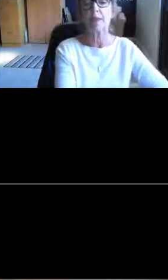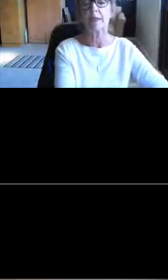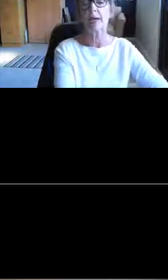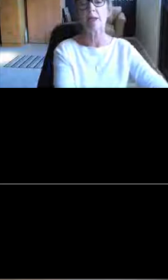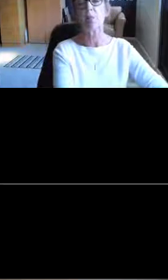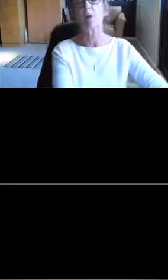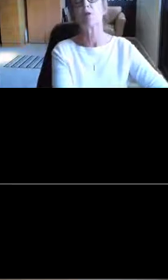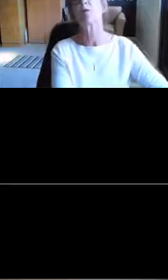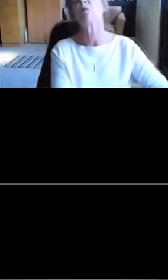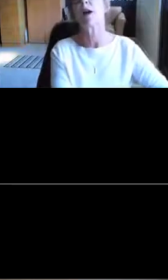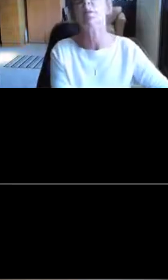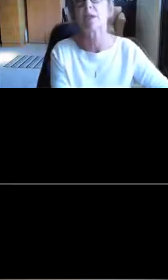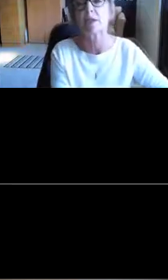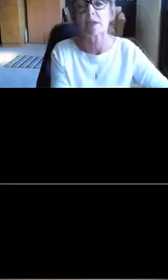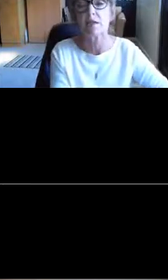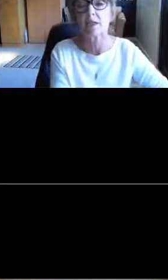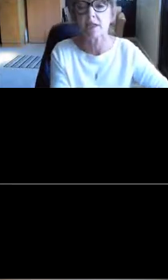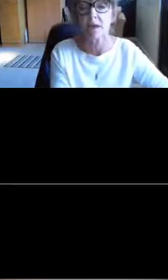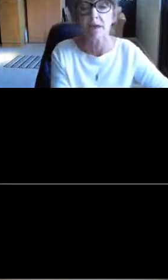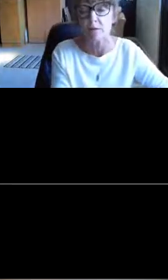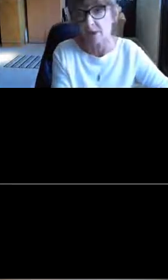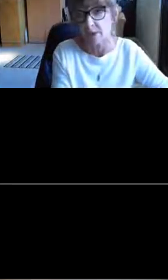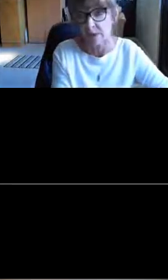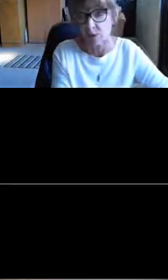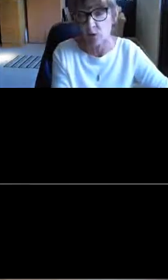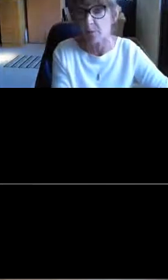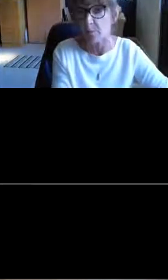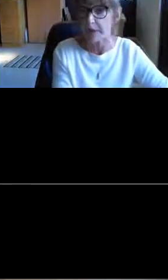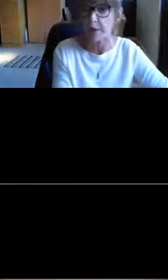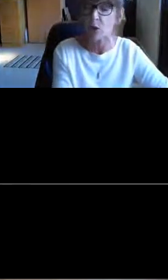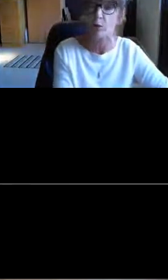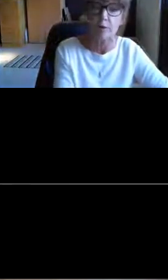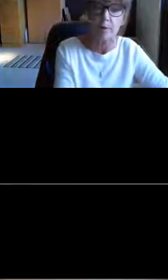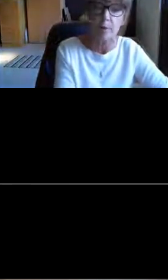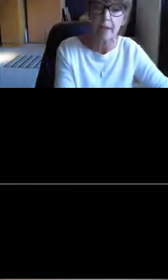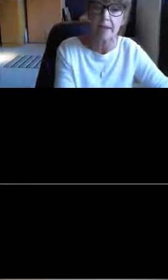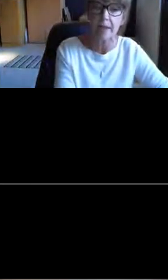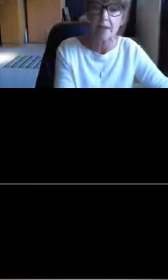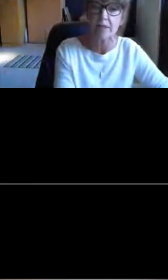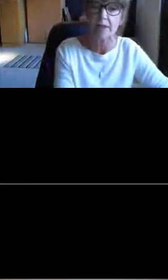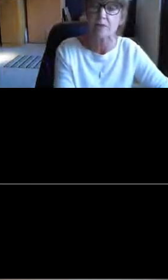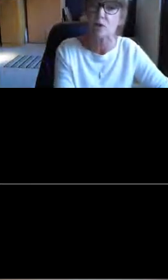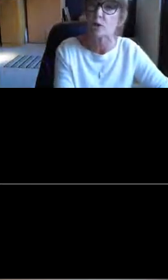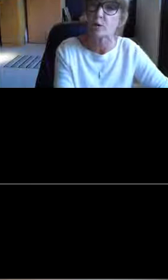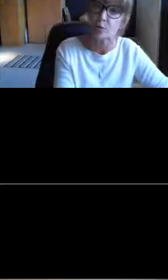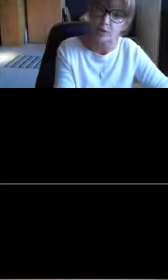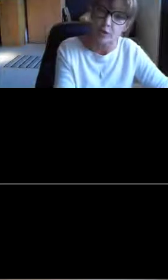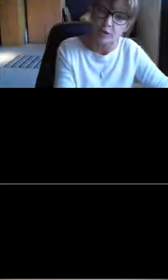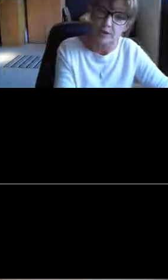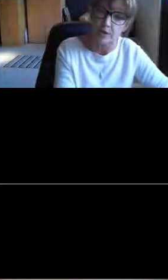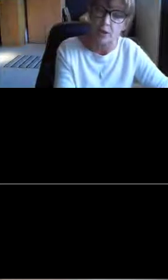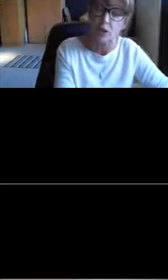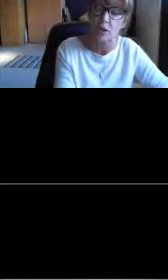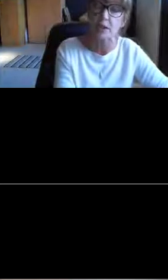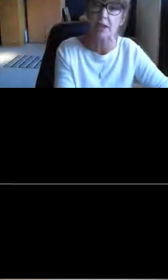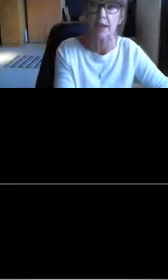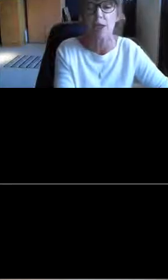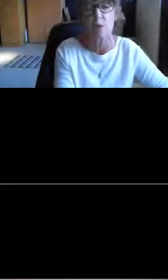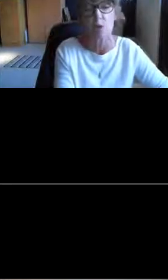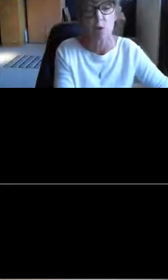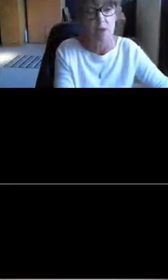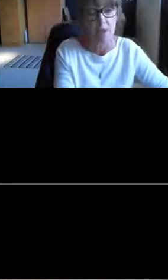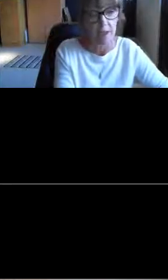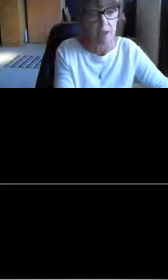We're proposing a number of refinements to the design of the Lower Thames Crossing based on feedback received during previous